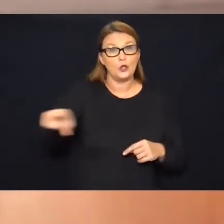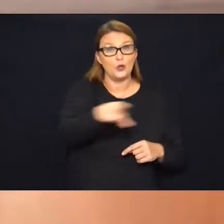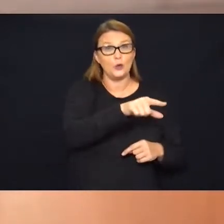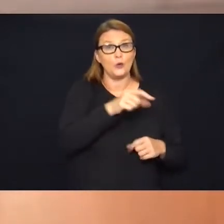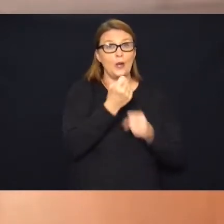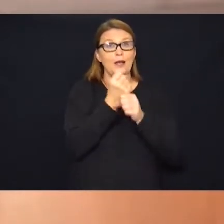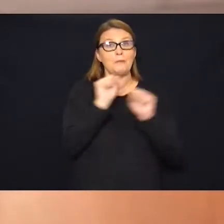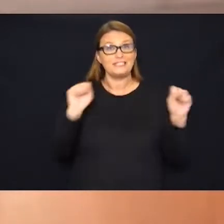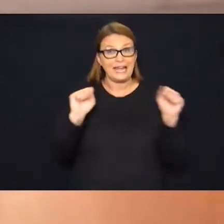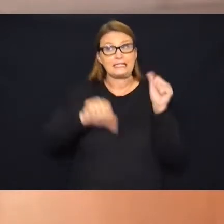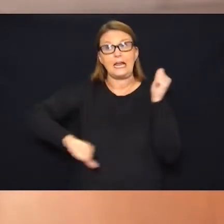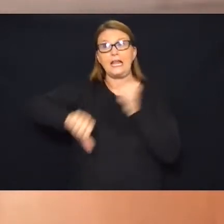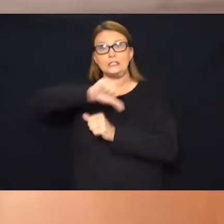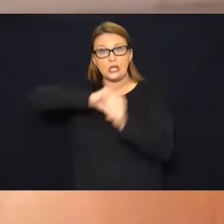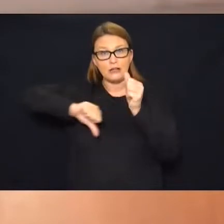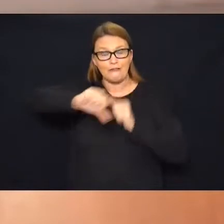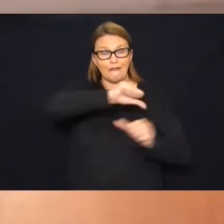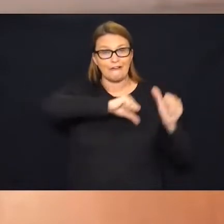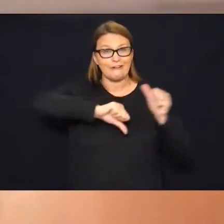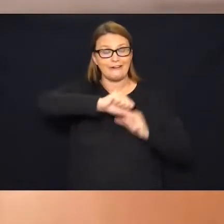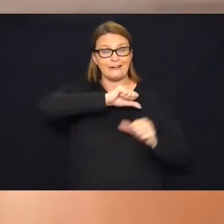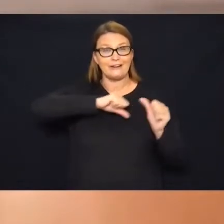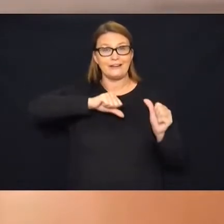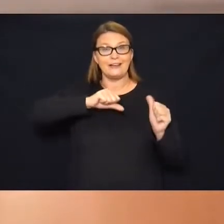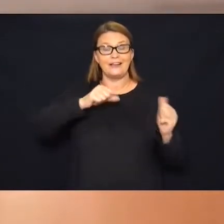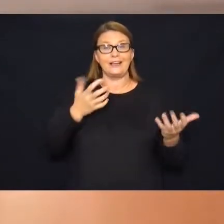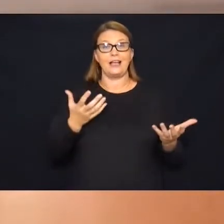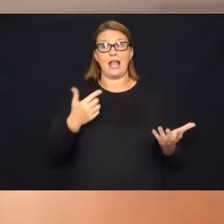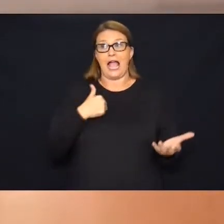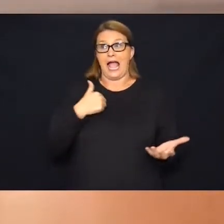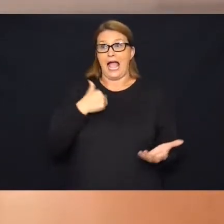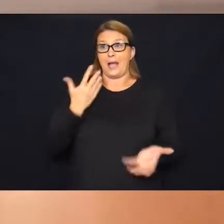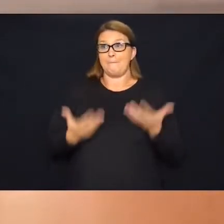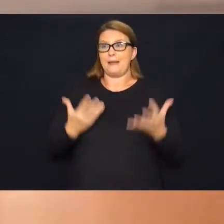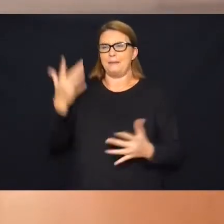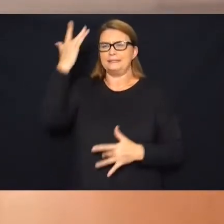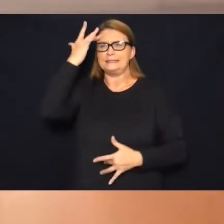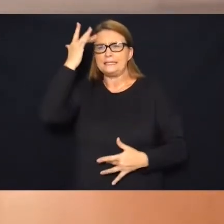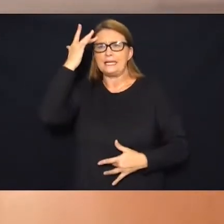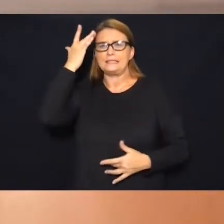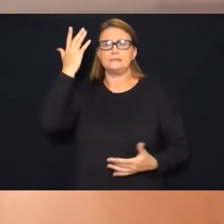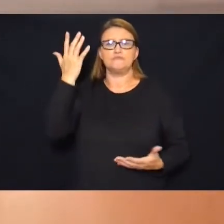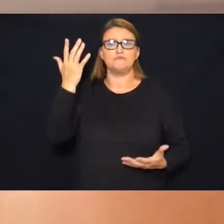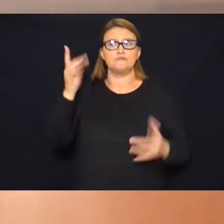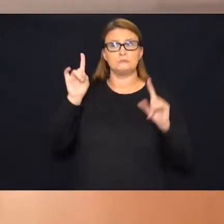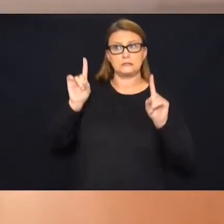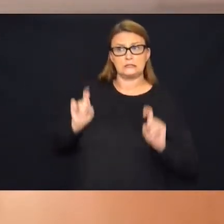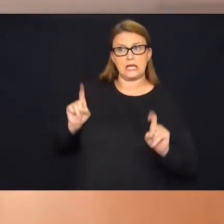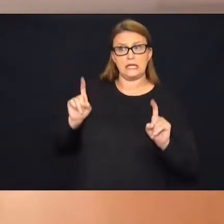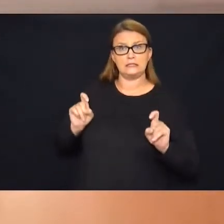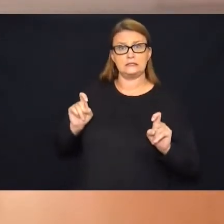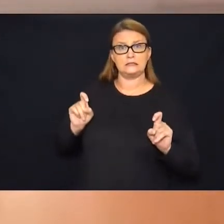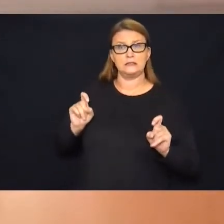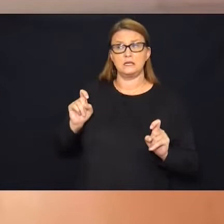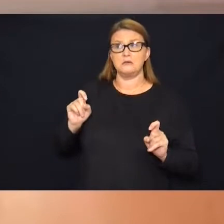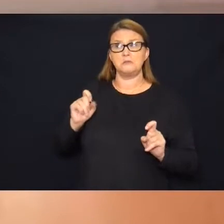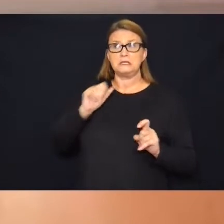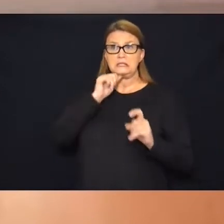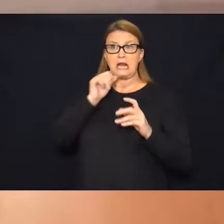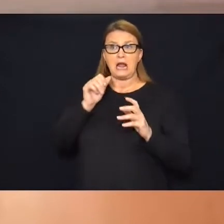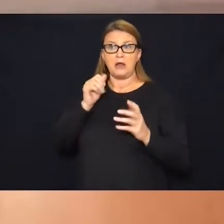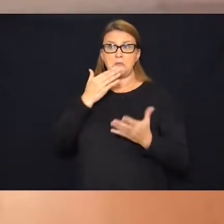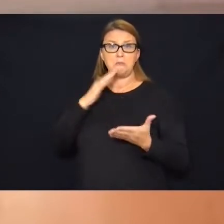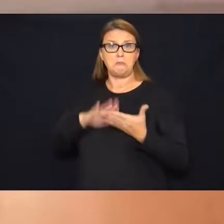protecting others. So while I might get symptoms and get tested and have minimal impact, what